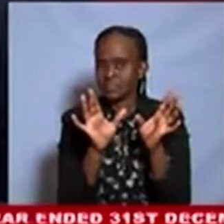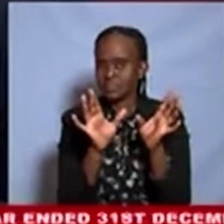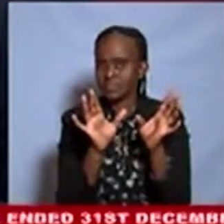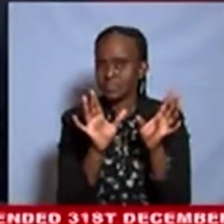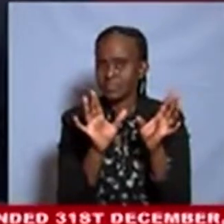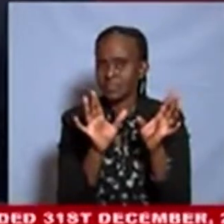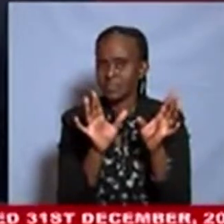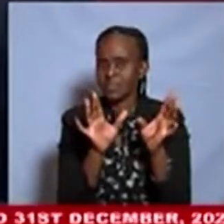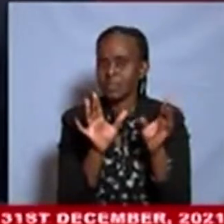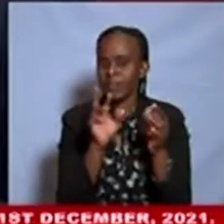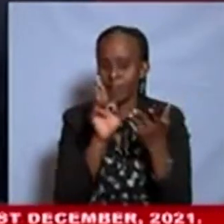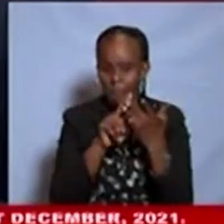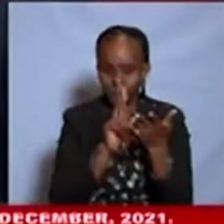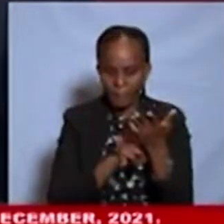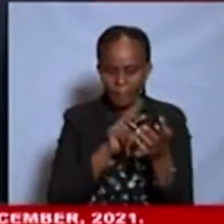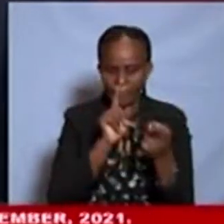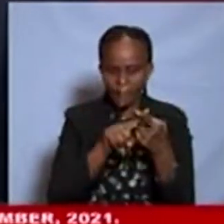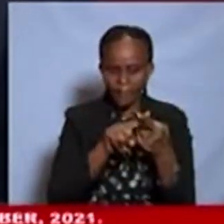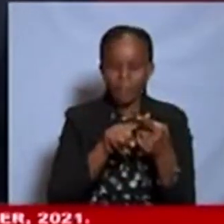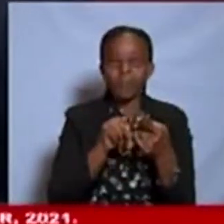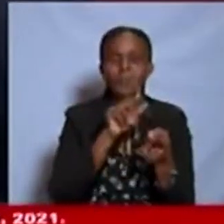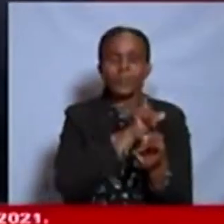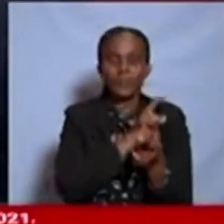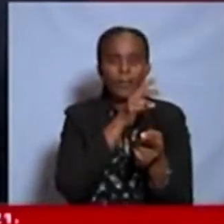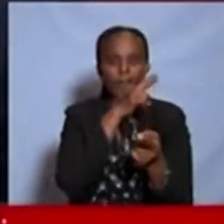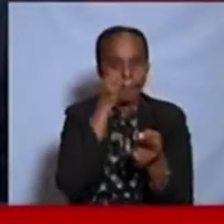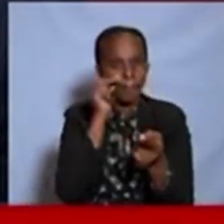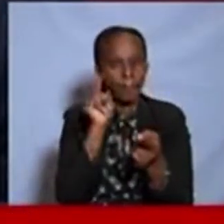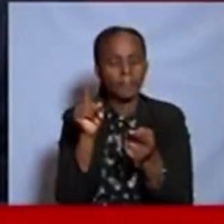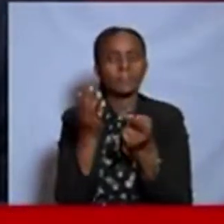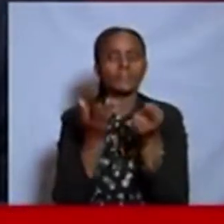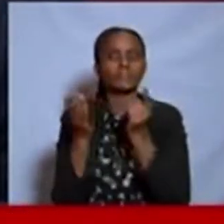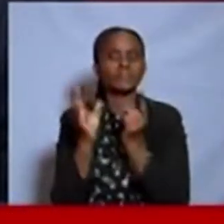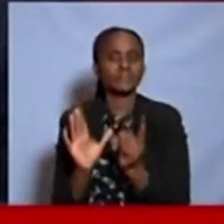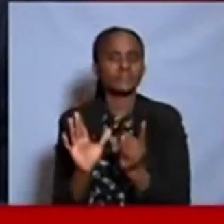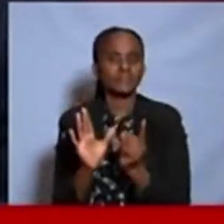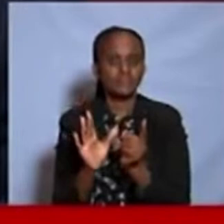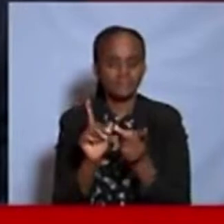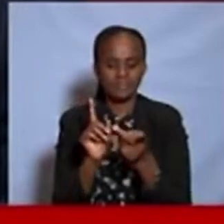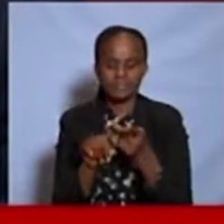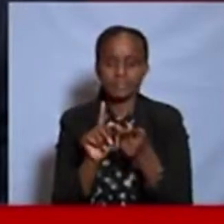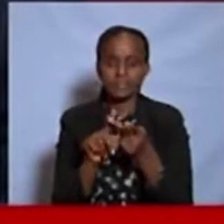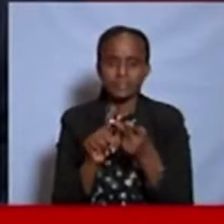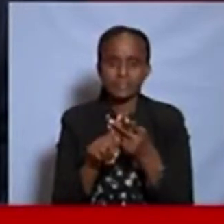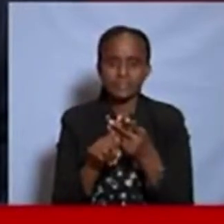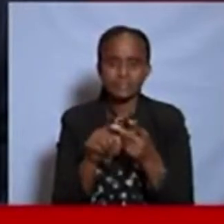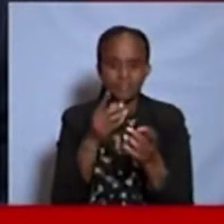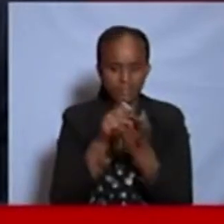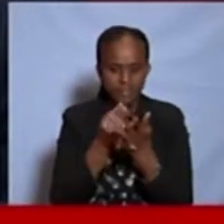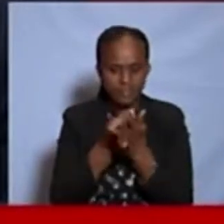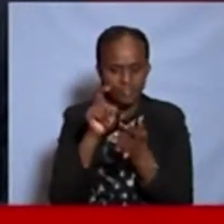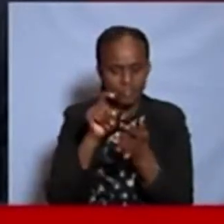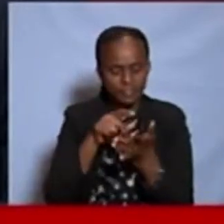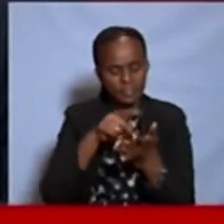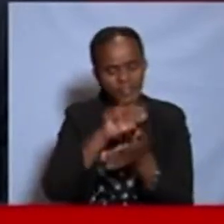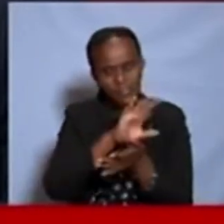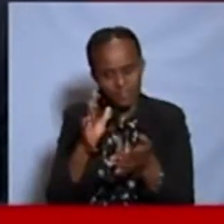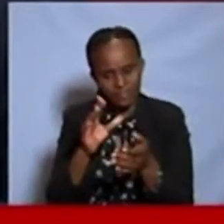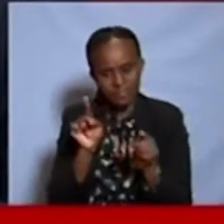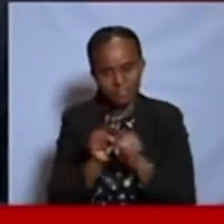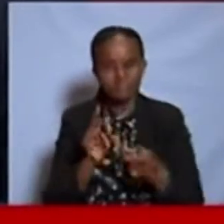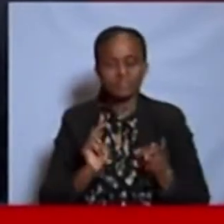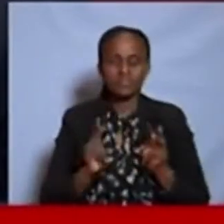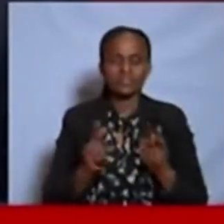That should have been reported to police. It's theft by servant. Two is that the money needed to be recovered